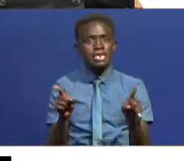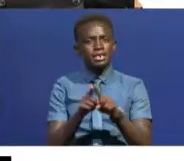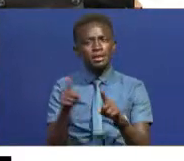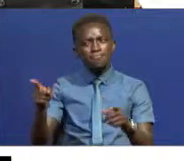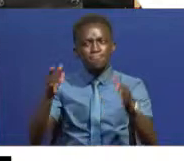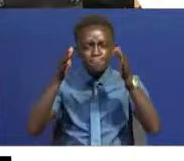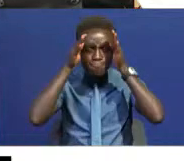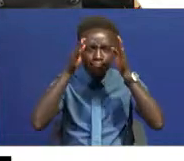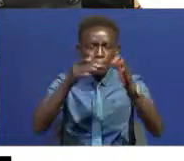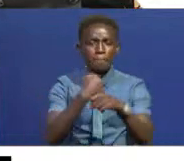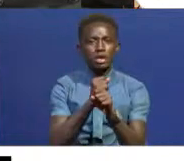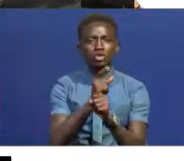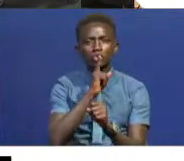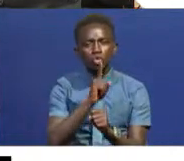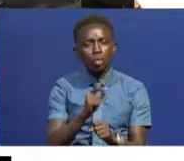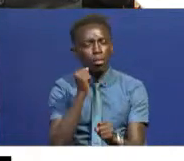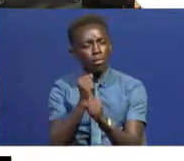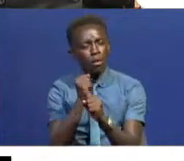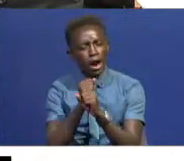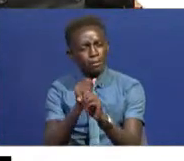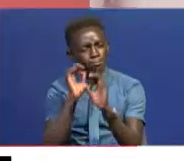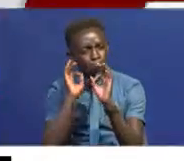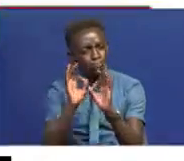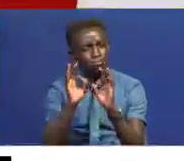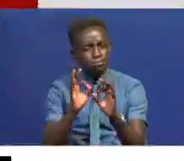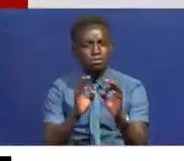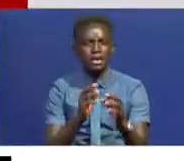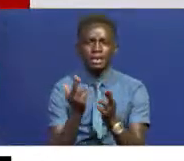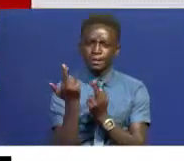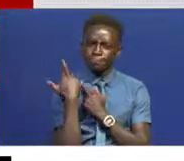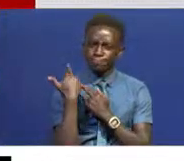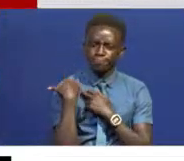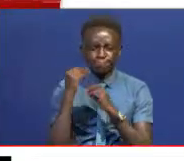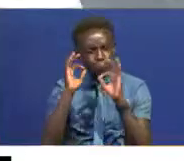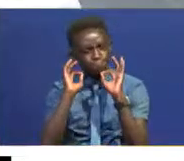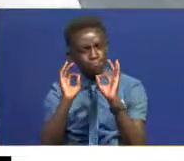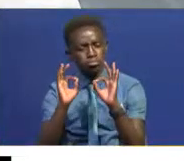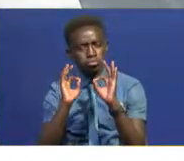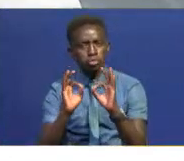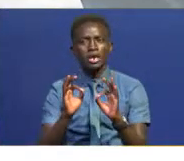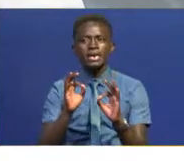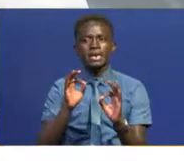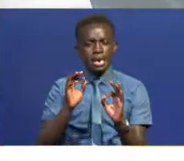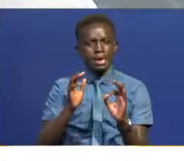that productivity and accountability are aspects that push